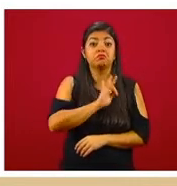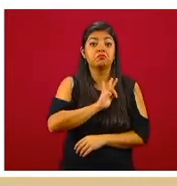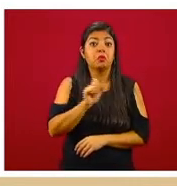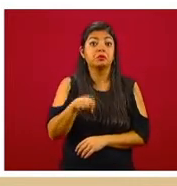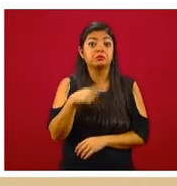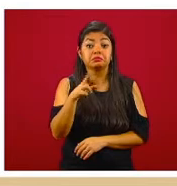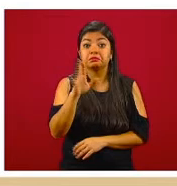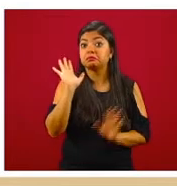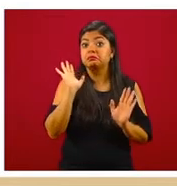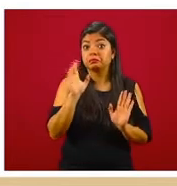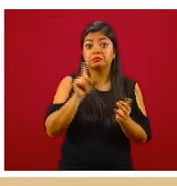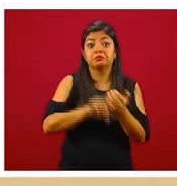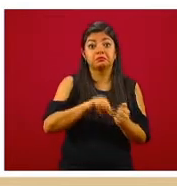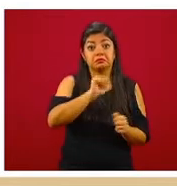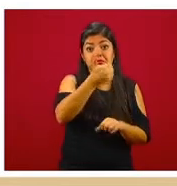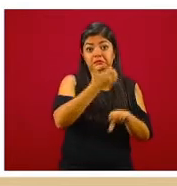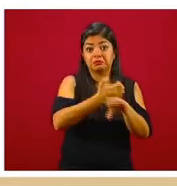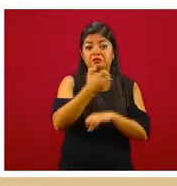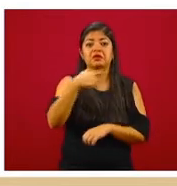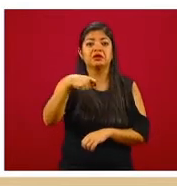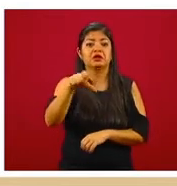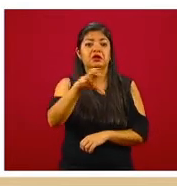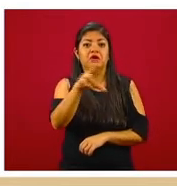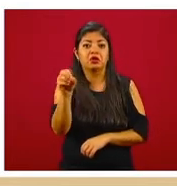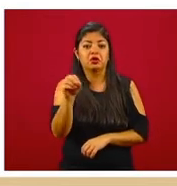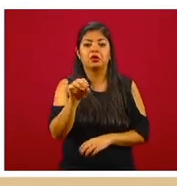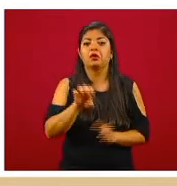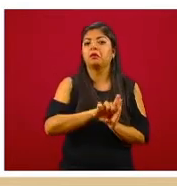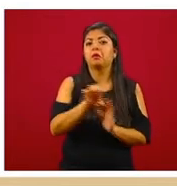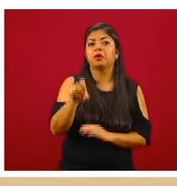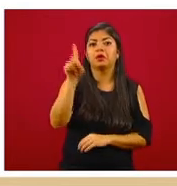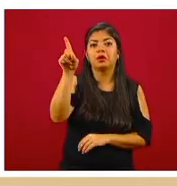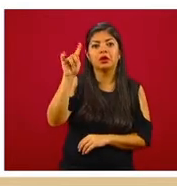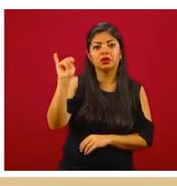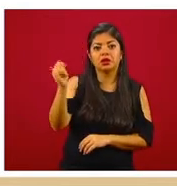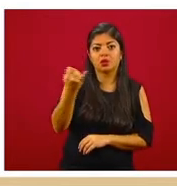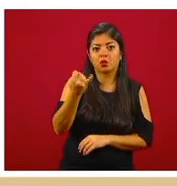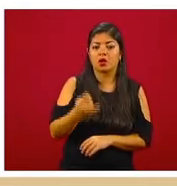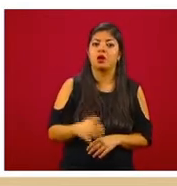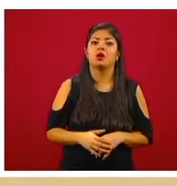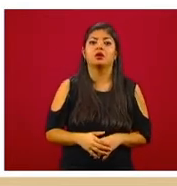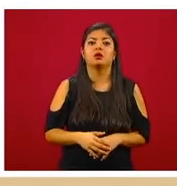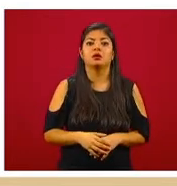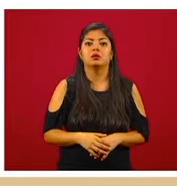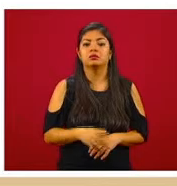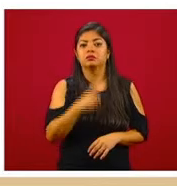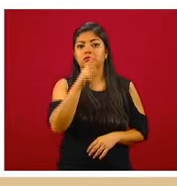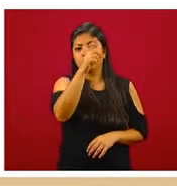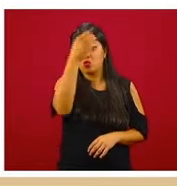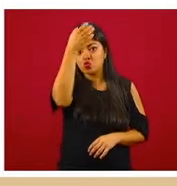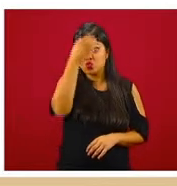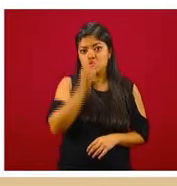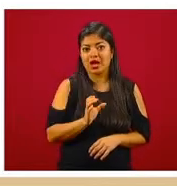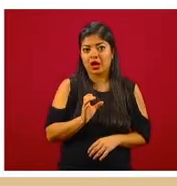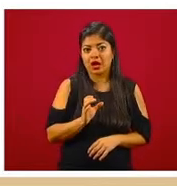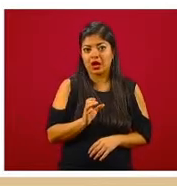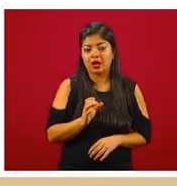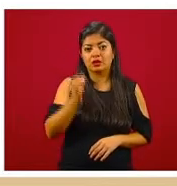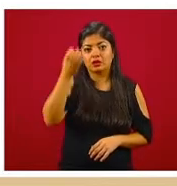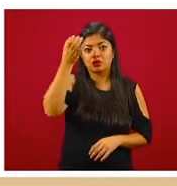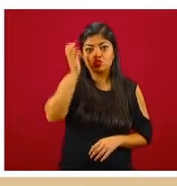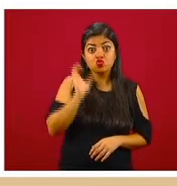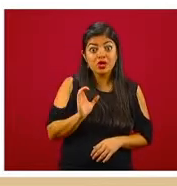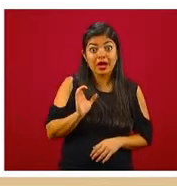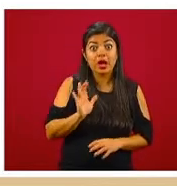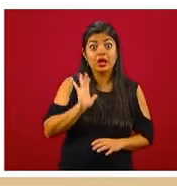We algunas have entidades not federativas, reached es an el caso de inflection point Quintana for this Roo, pandemic. es el caso It de might be that Tijuana, for some es states el in caso de Quintana Roo Culiacán. or Ya se llegó al